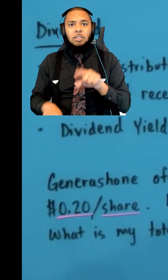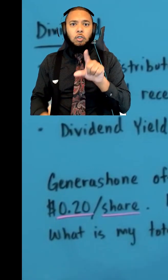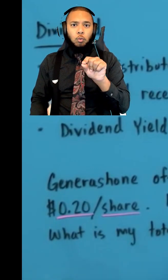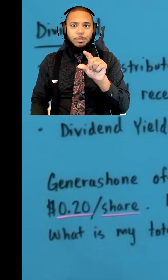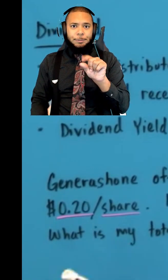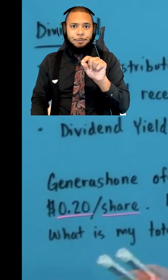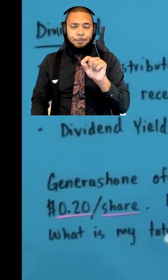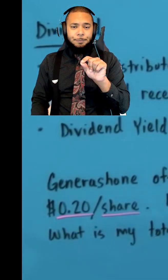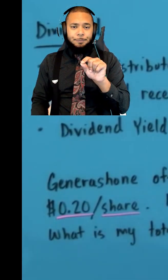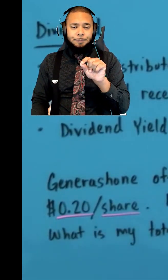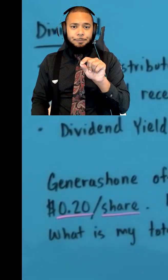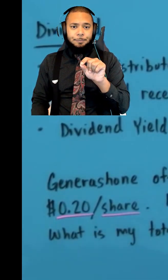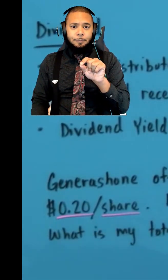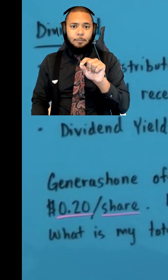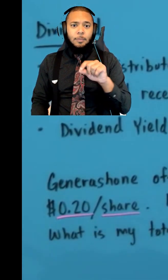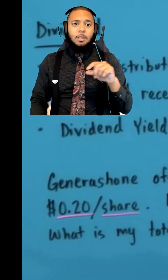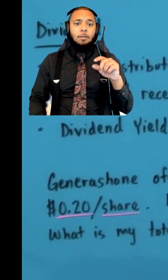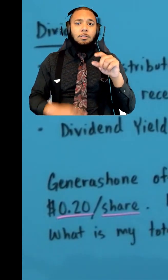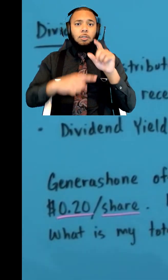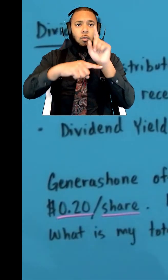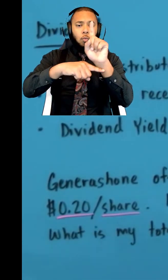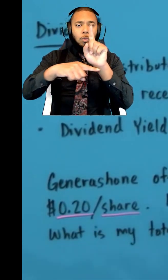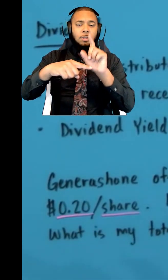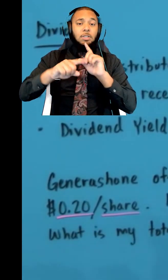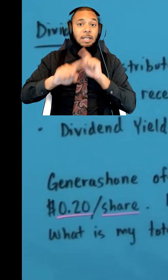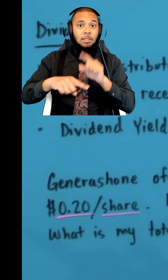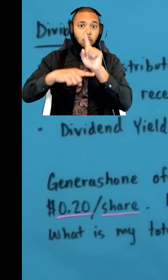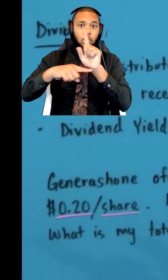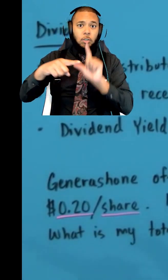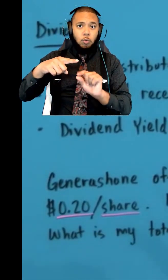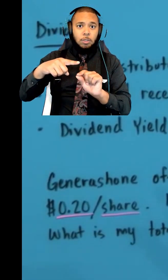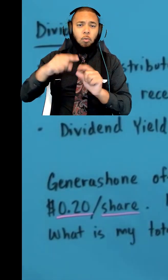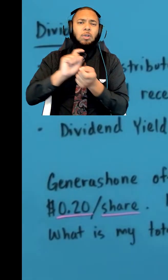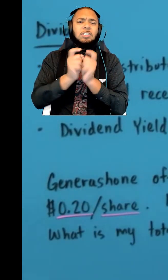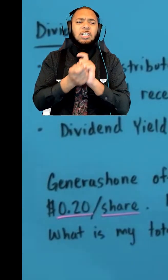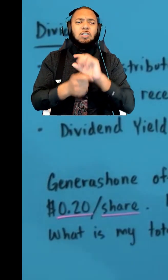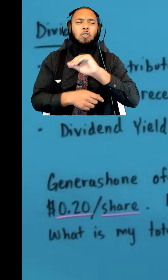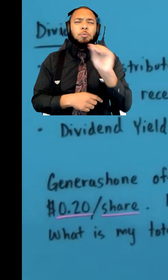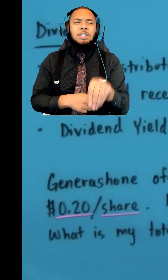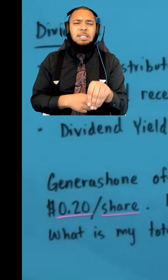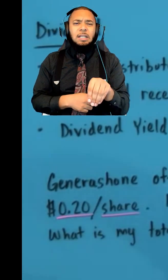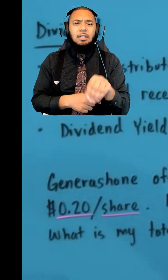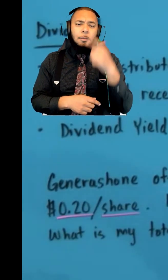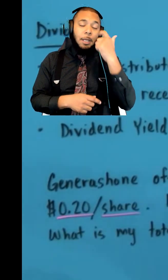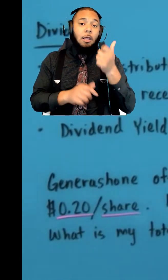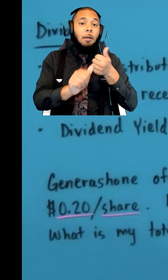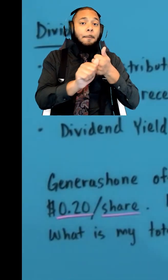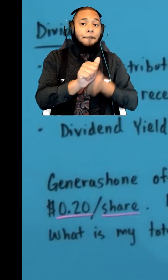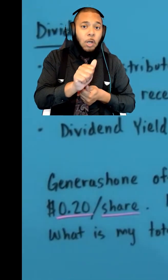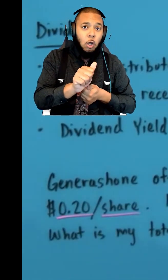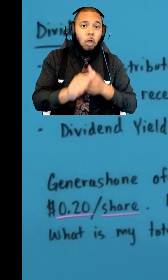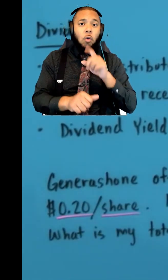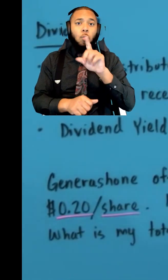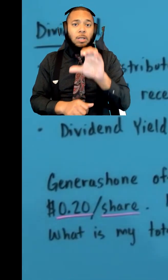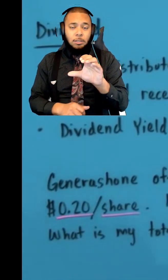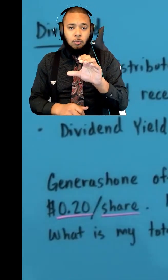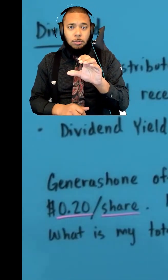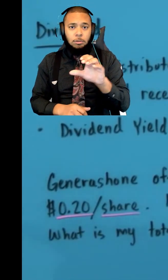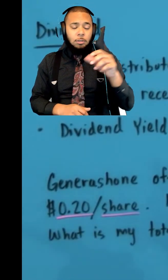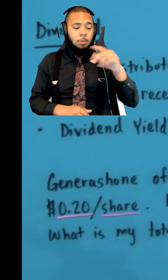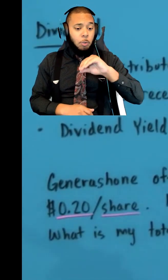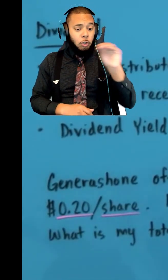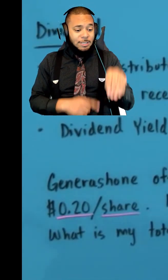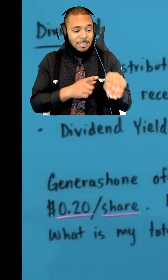All right, so 1/20th. But we want this as a percent. So percent means divided by